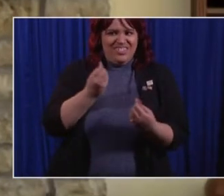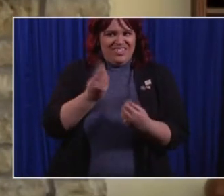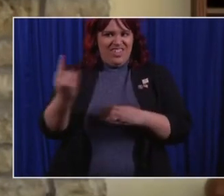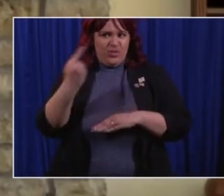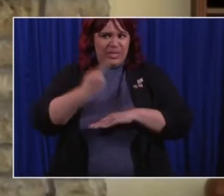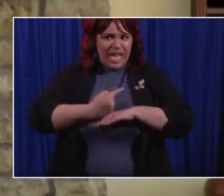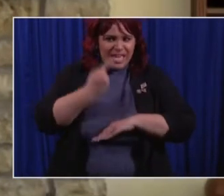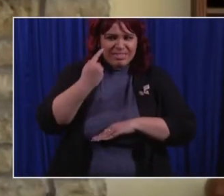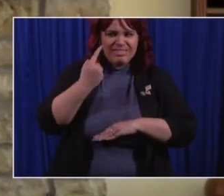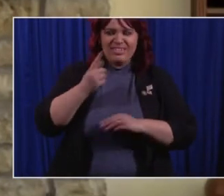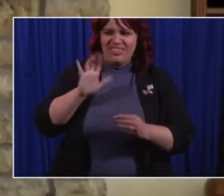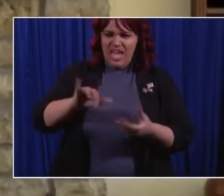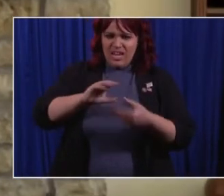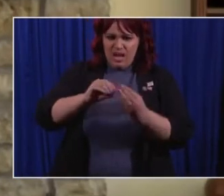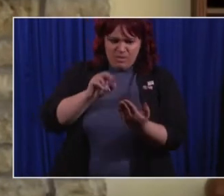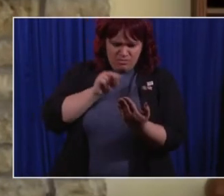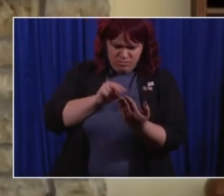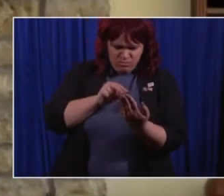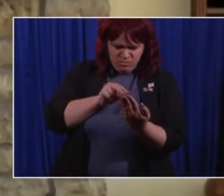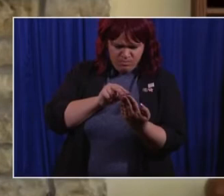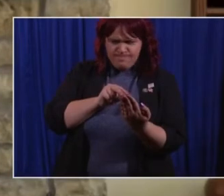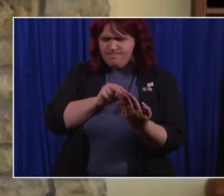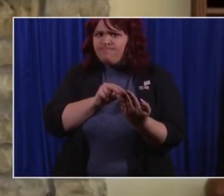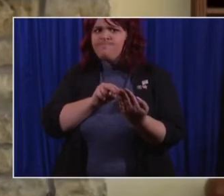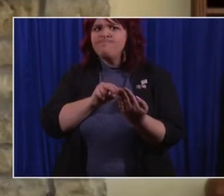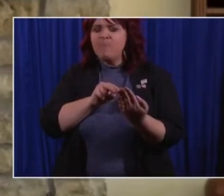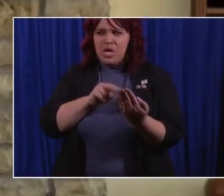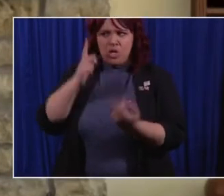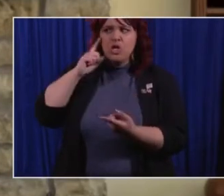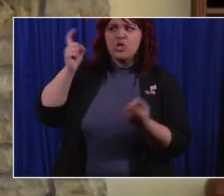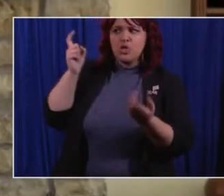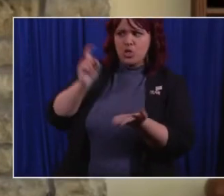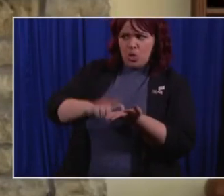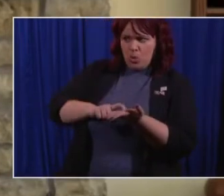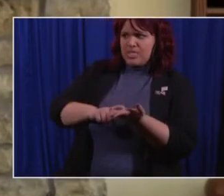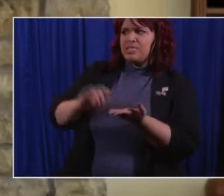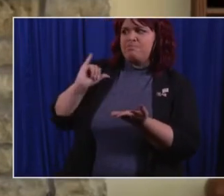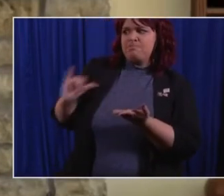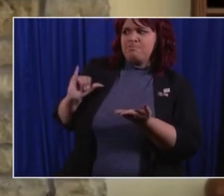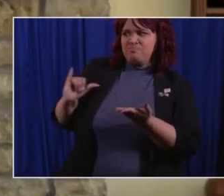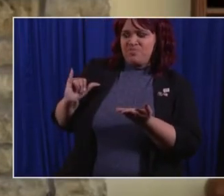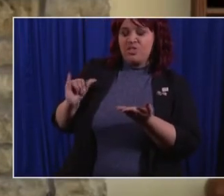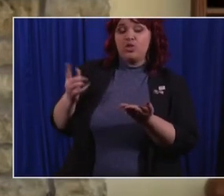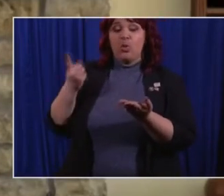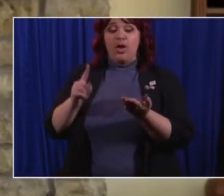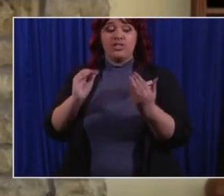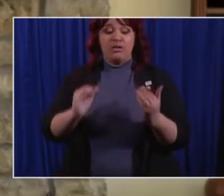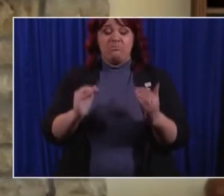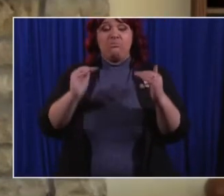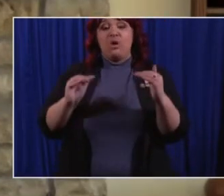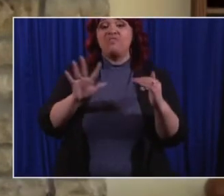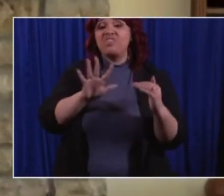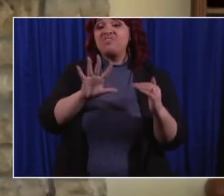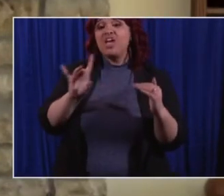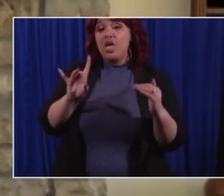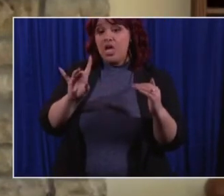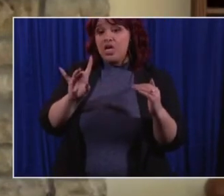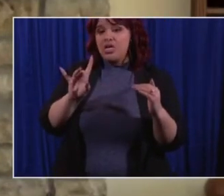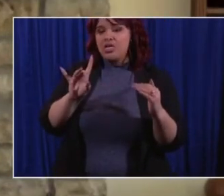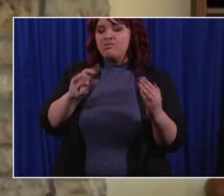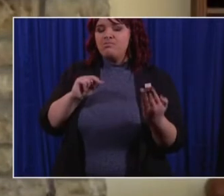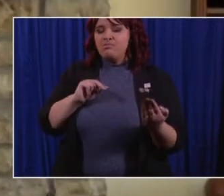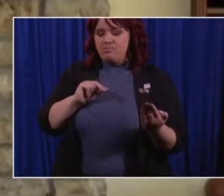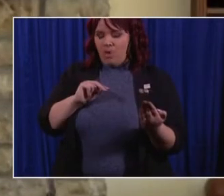and I've observed the exact same thing you have. And that is, once it got up to about 58, it started creeping.